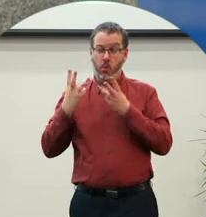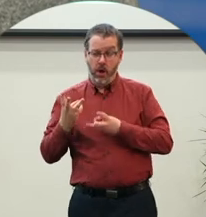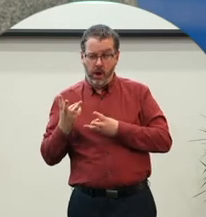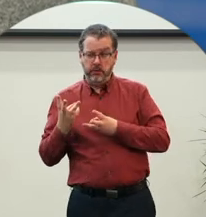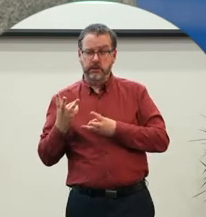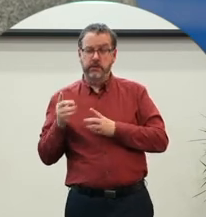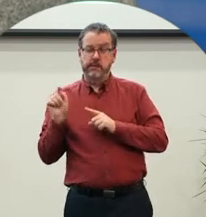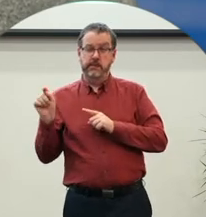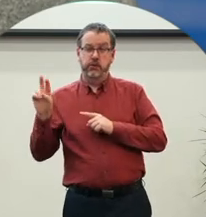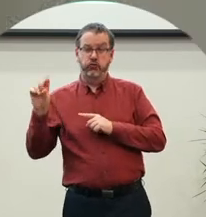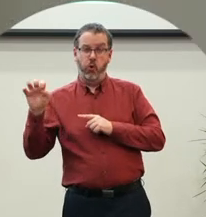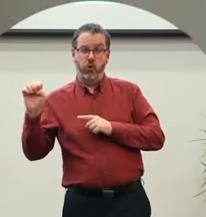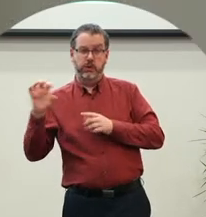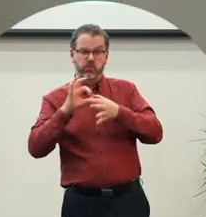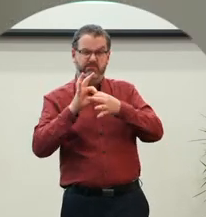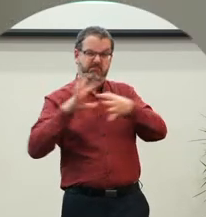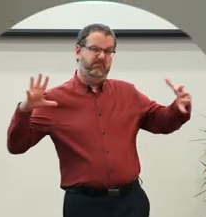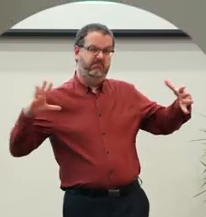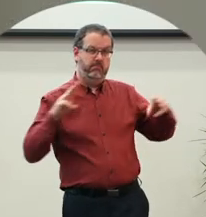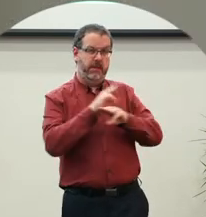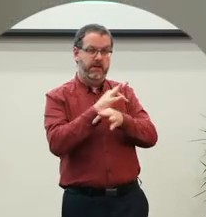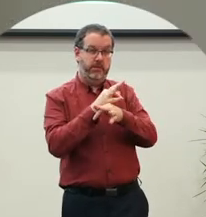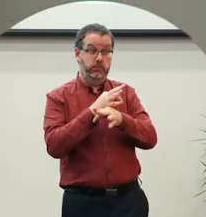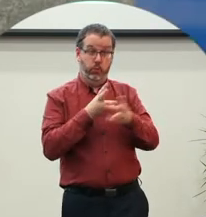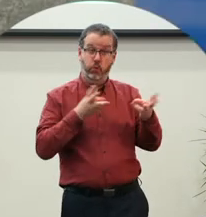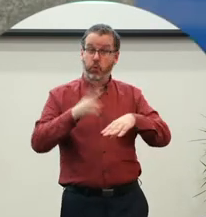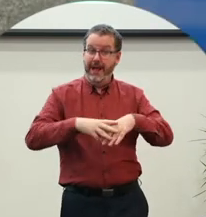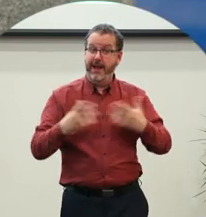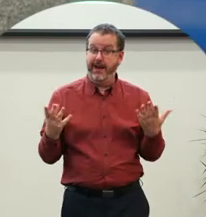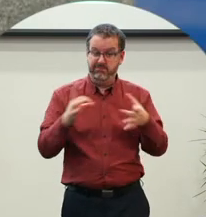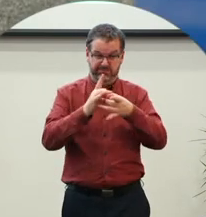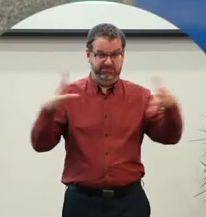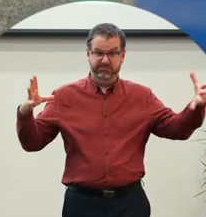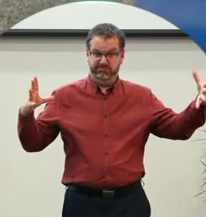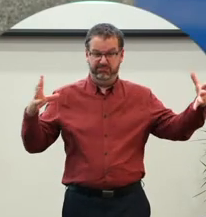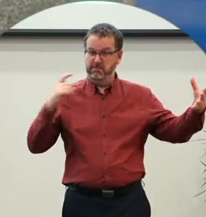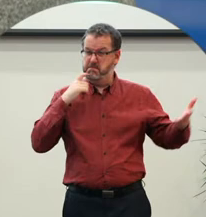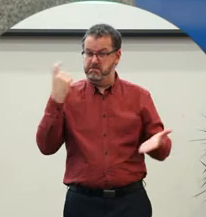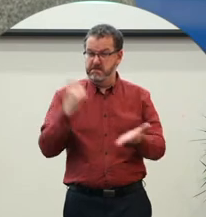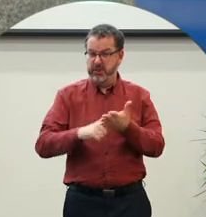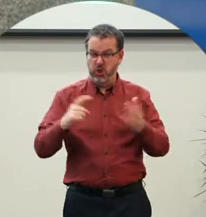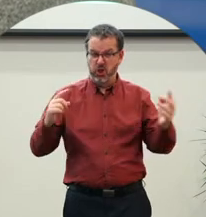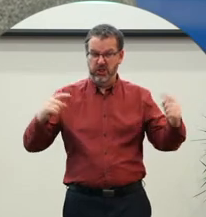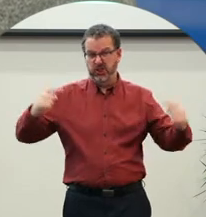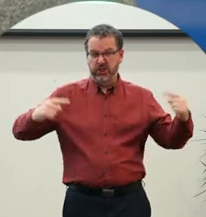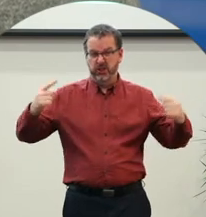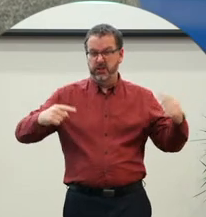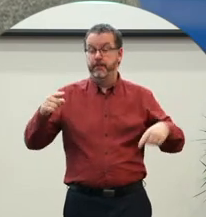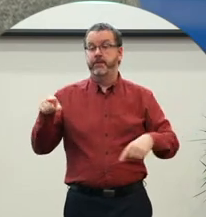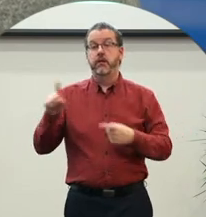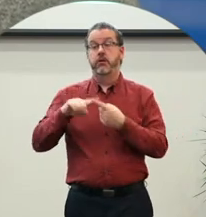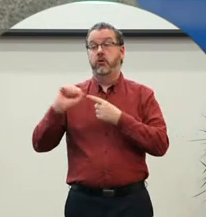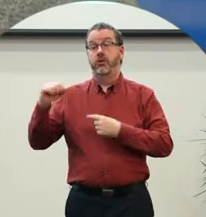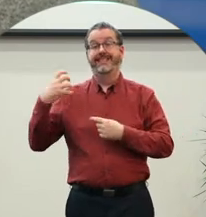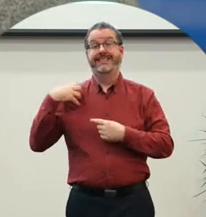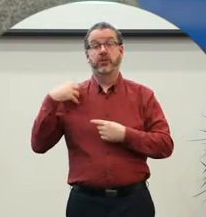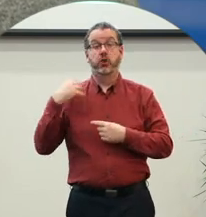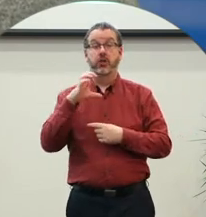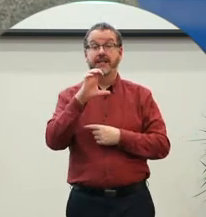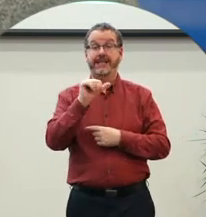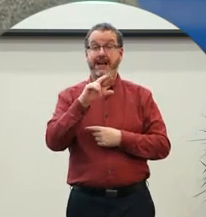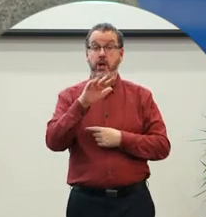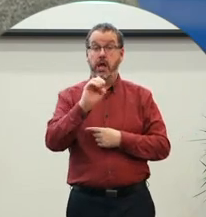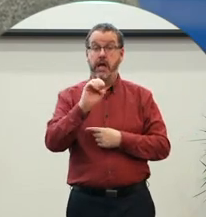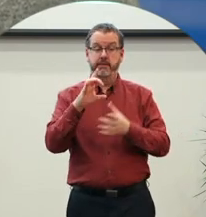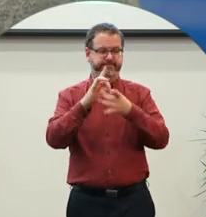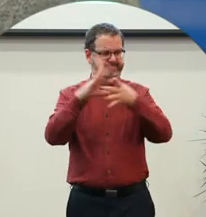her family. And it worked. Absolutely, yeah. I mean, you know, her relationship with her sister Caroline was finished at that point, and they